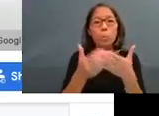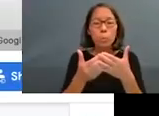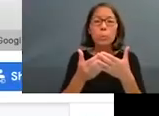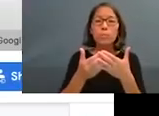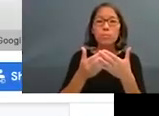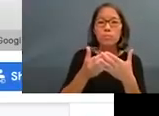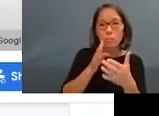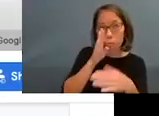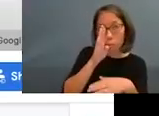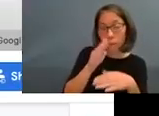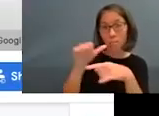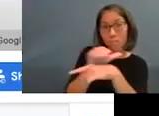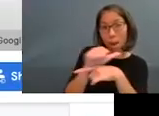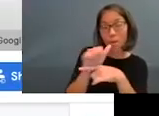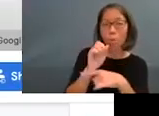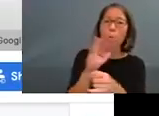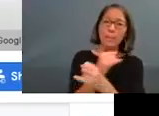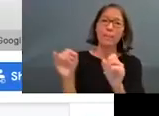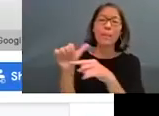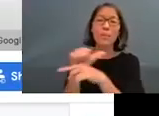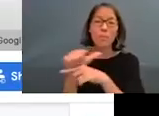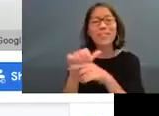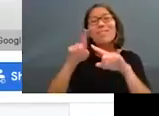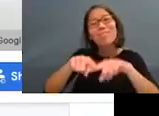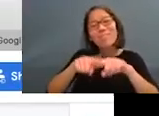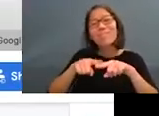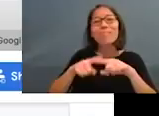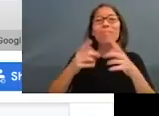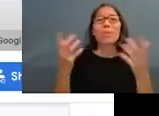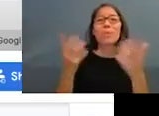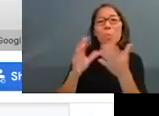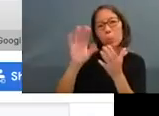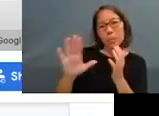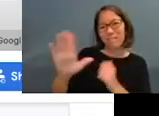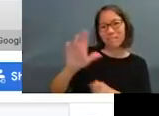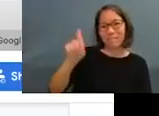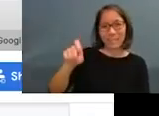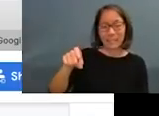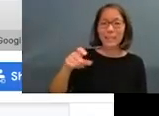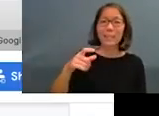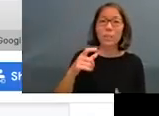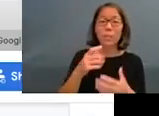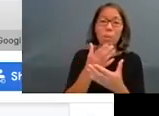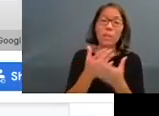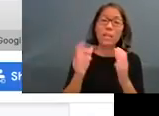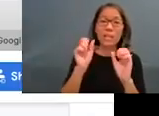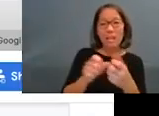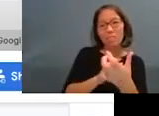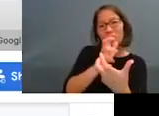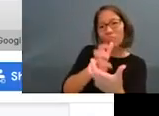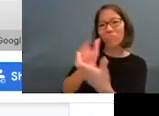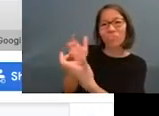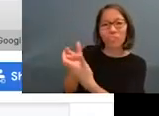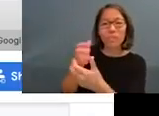direct practice, or independent practice, depending on the student's needs. So things can be individualized for each